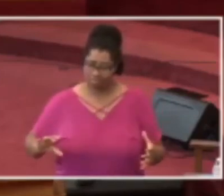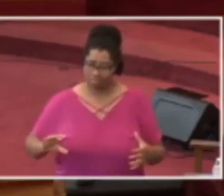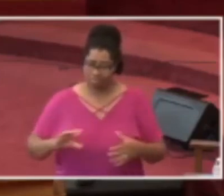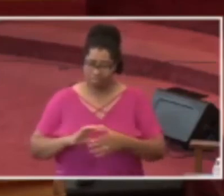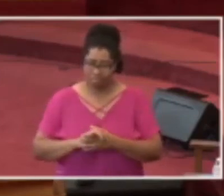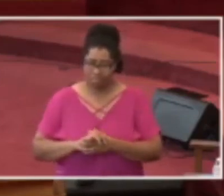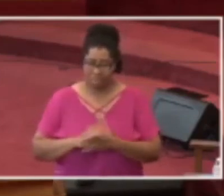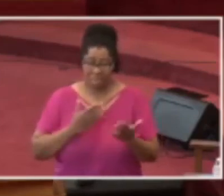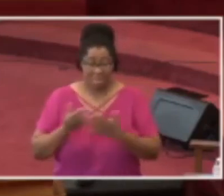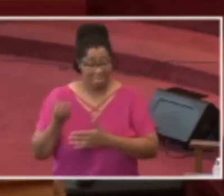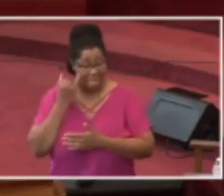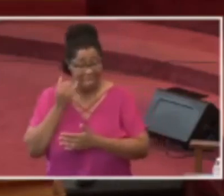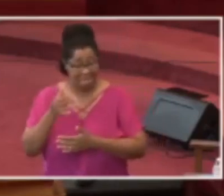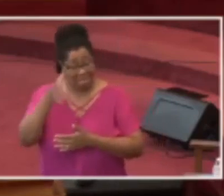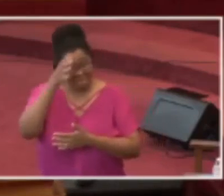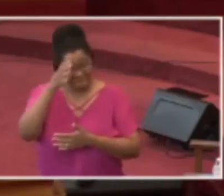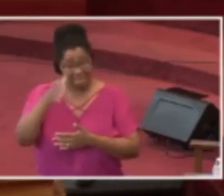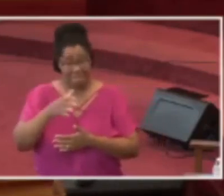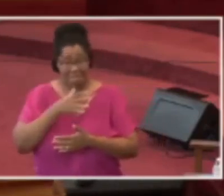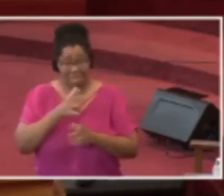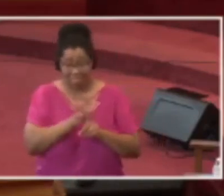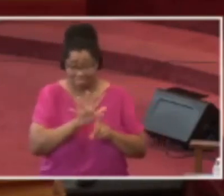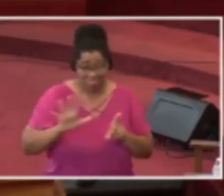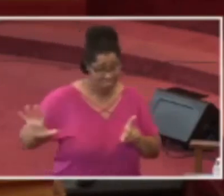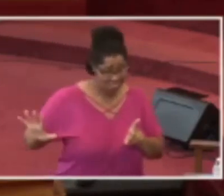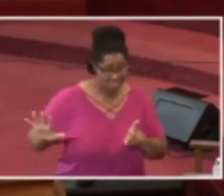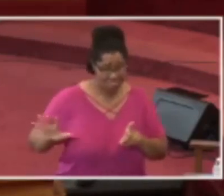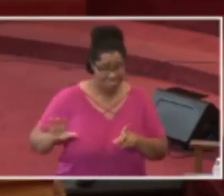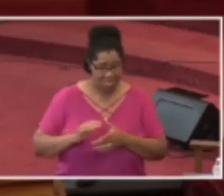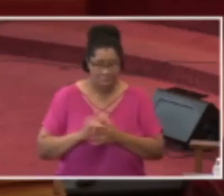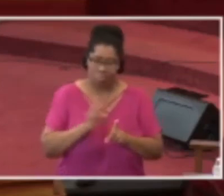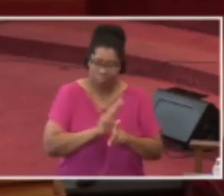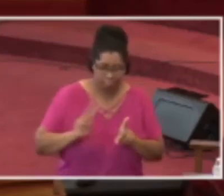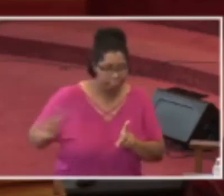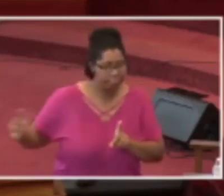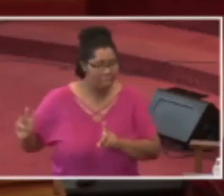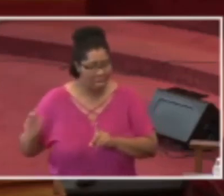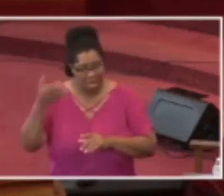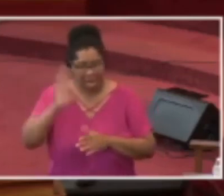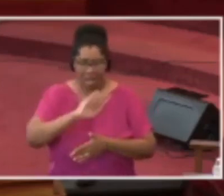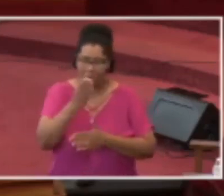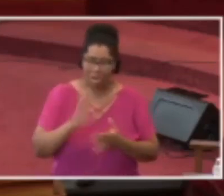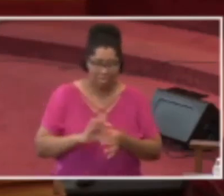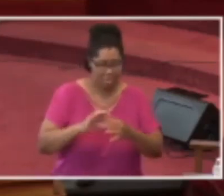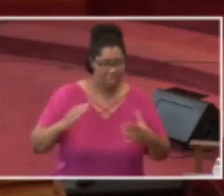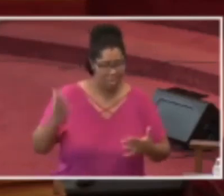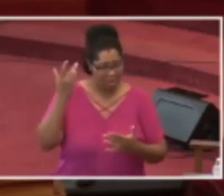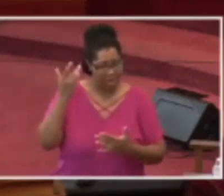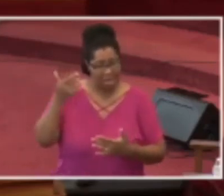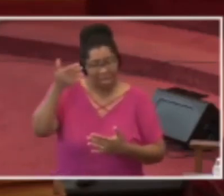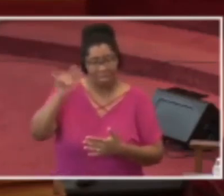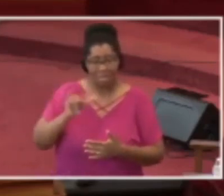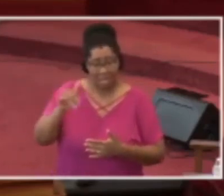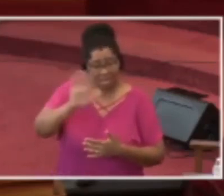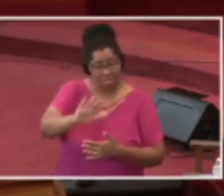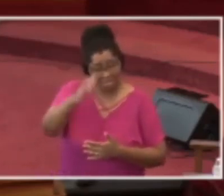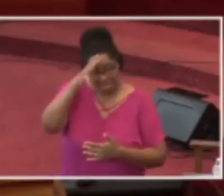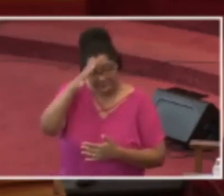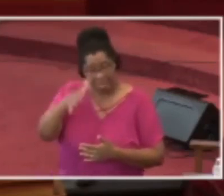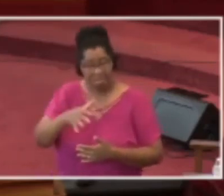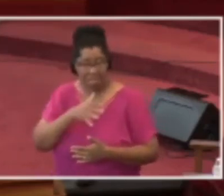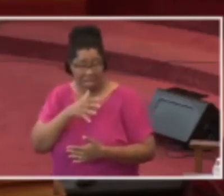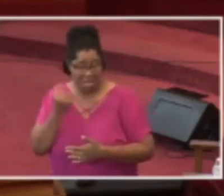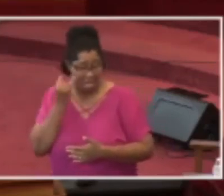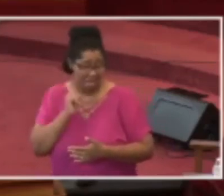if your mother and father forsake you, God won't let you go because he's a mother to the motherless and a father to